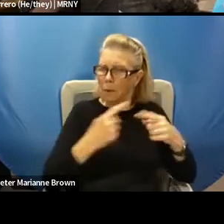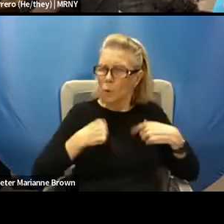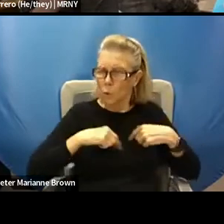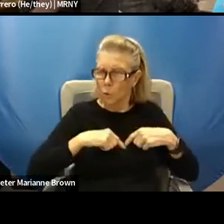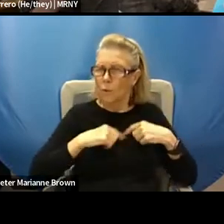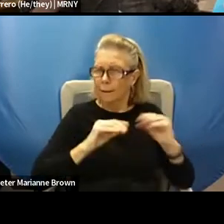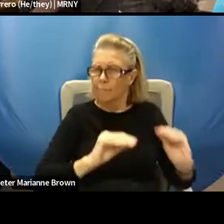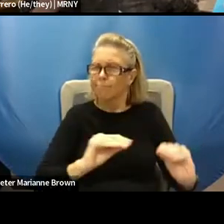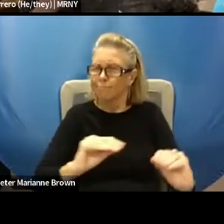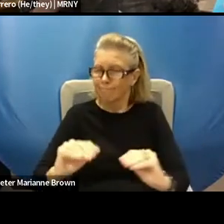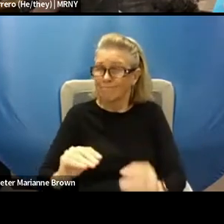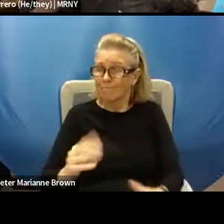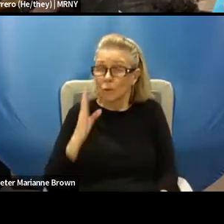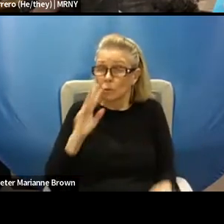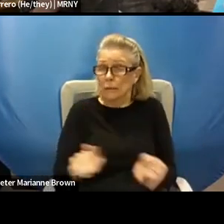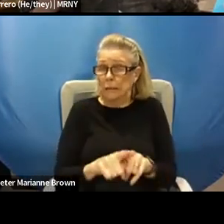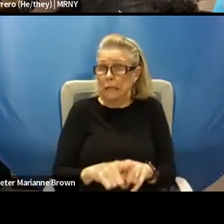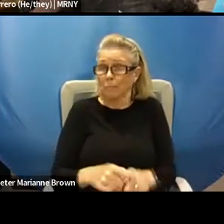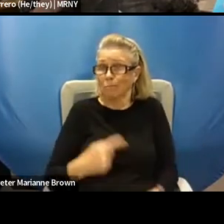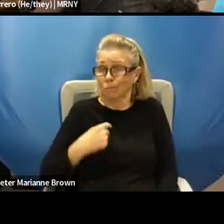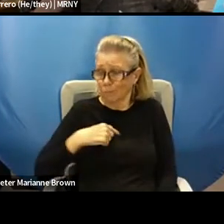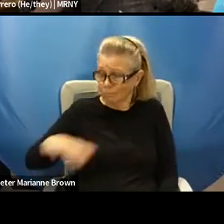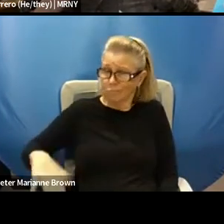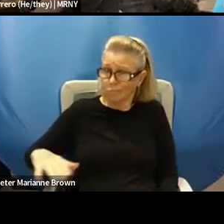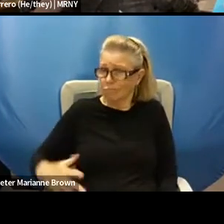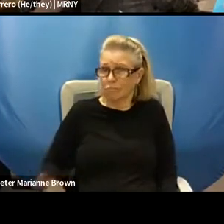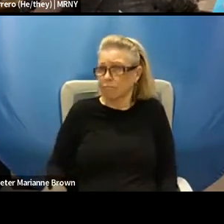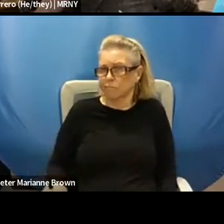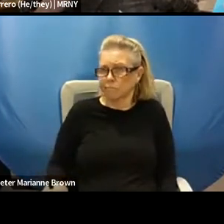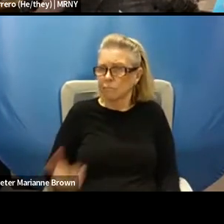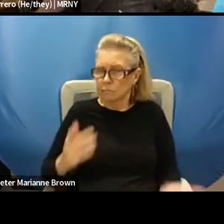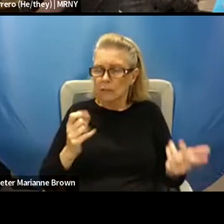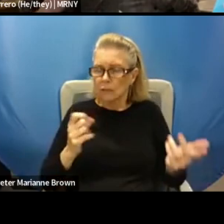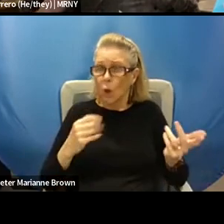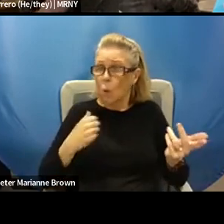outlawed when I was a kid, right? So I'd go to the library and I'd find stuff, right?